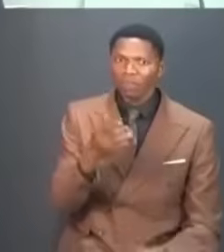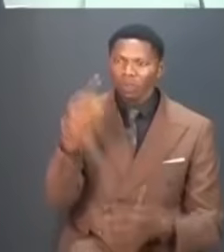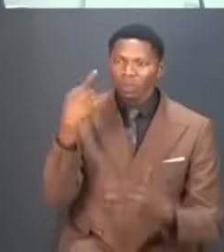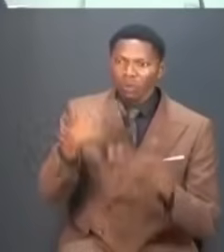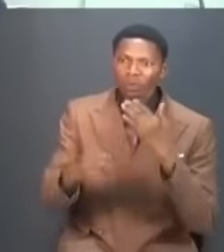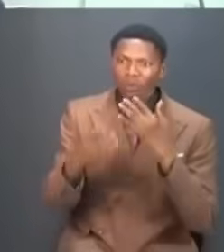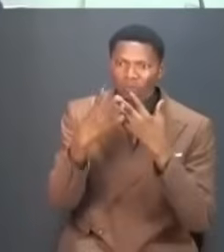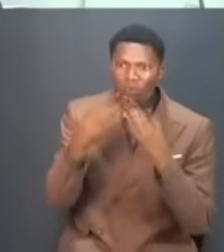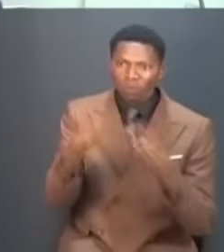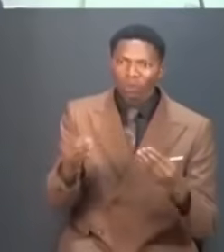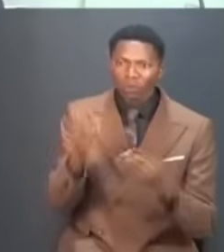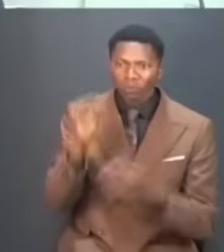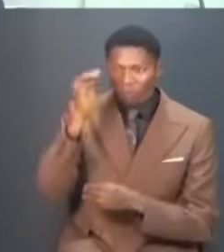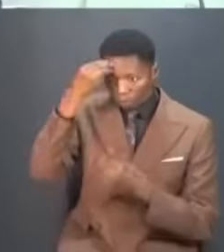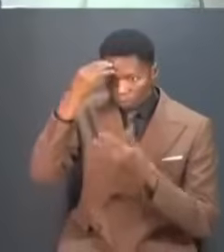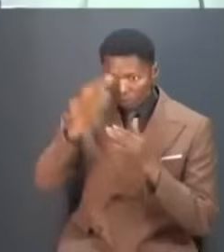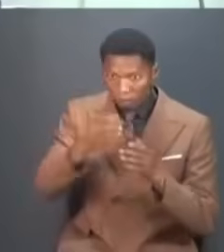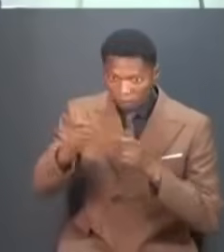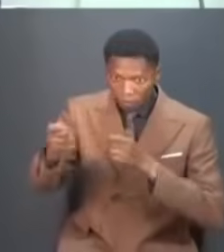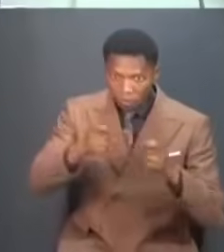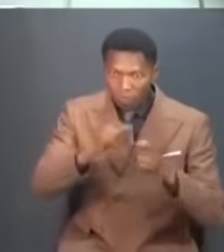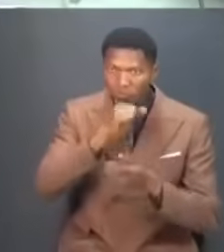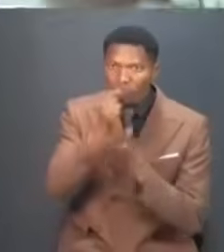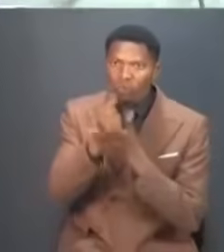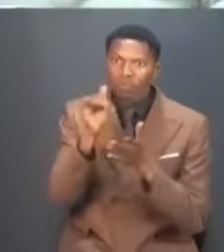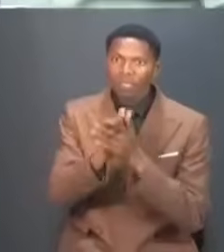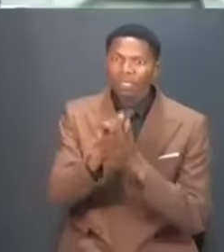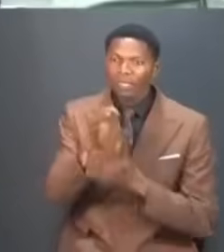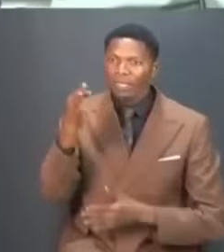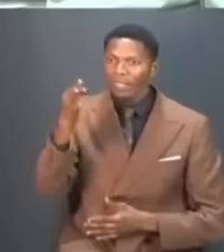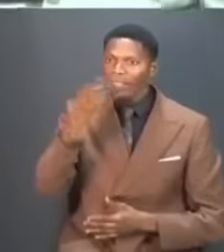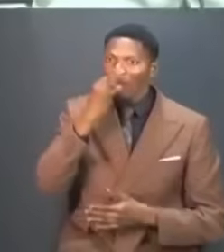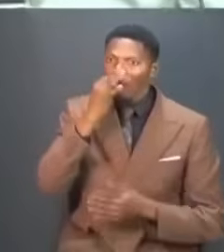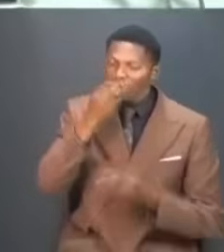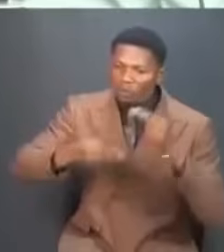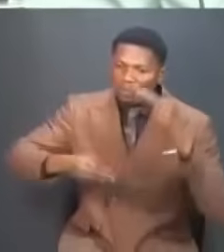in place to ensure that food is in high demand